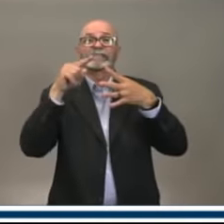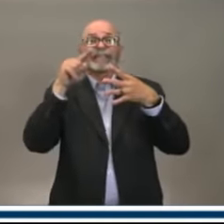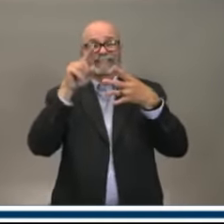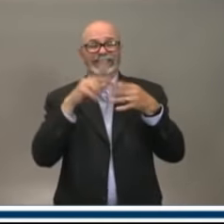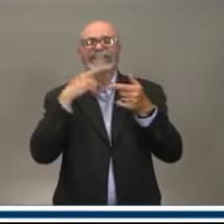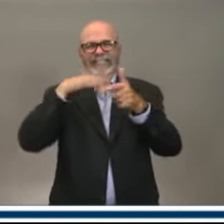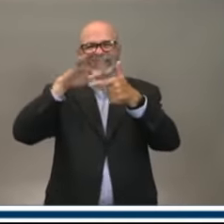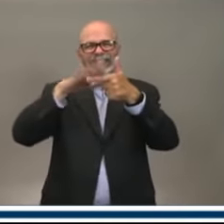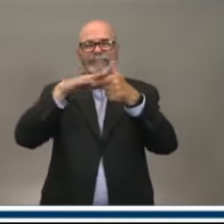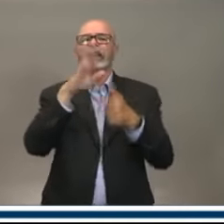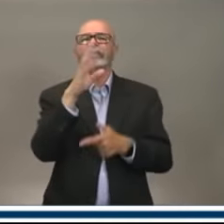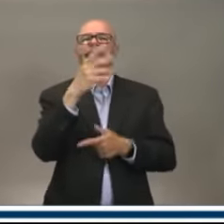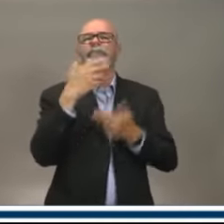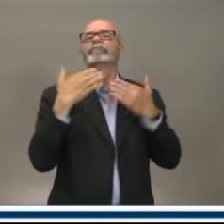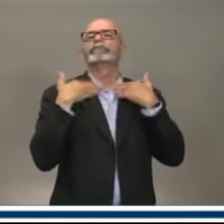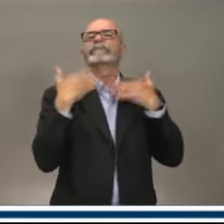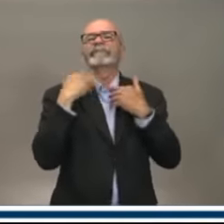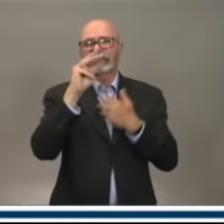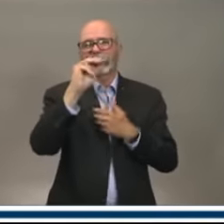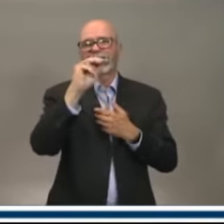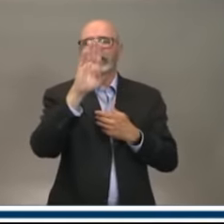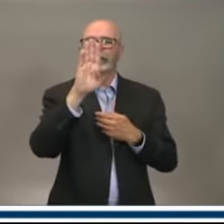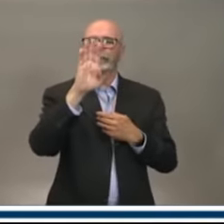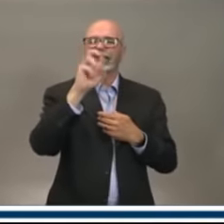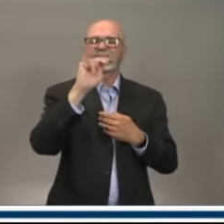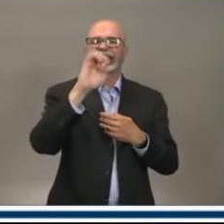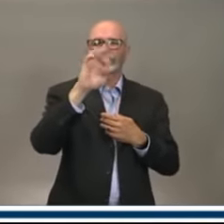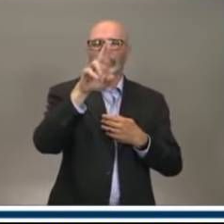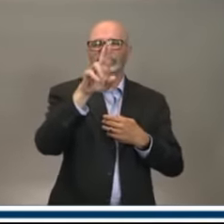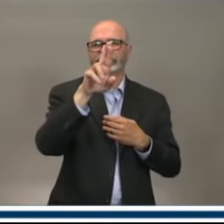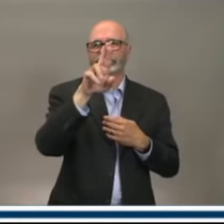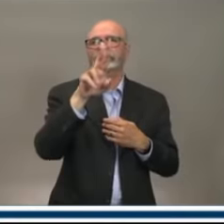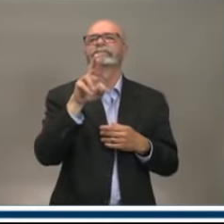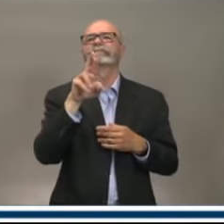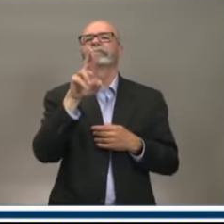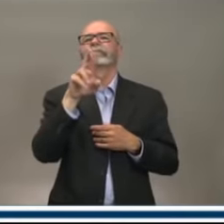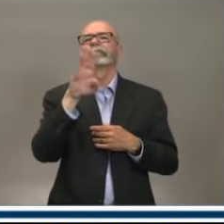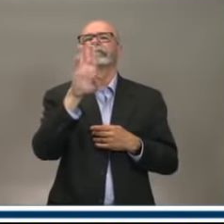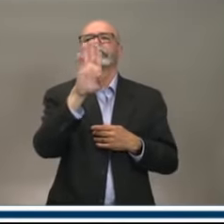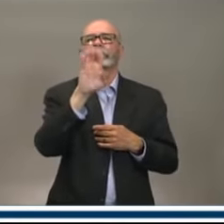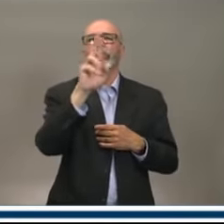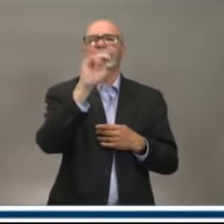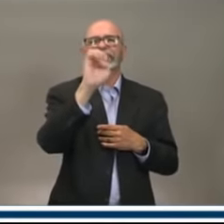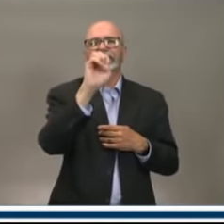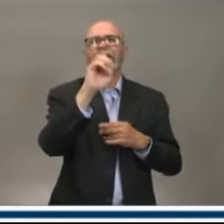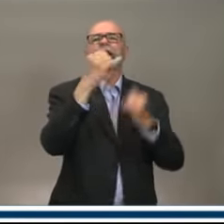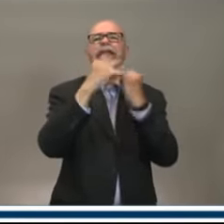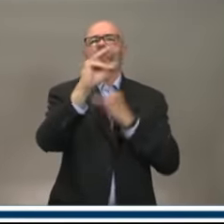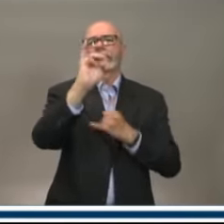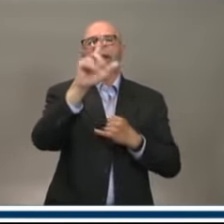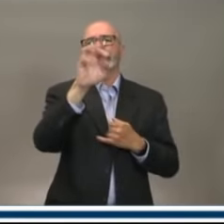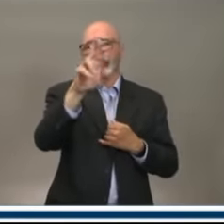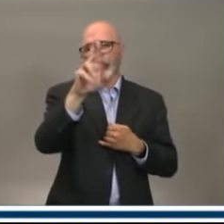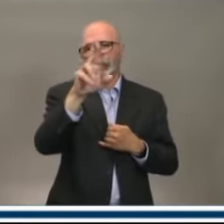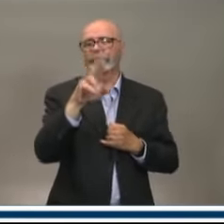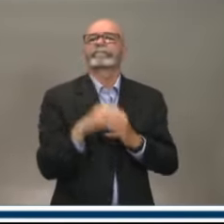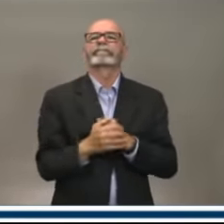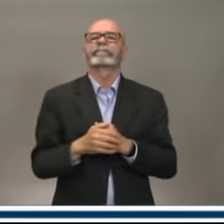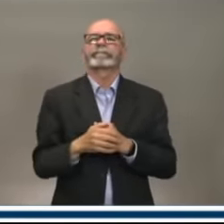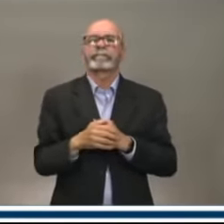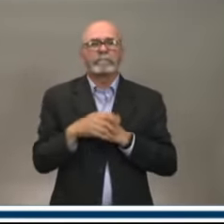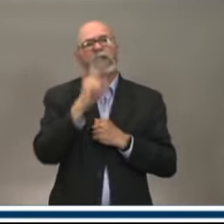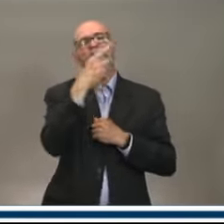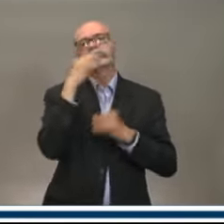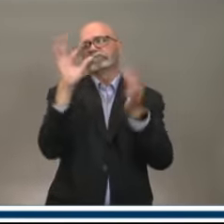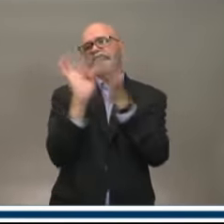of what's labeled a recovery committee that meets every other week. I'm told there's no union representation